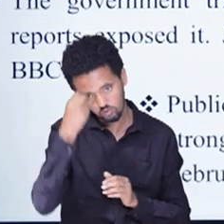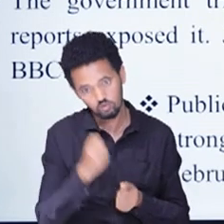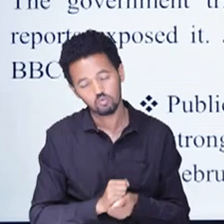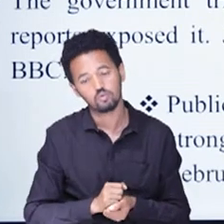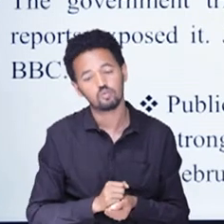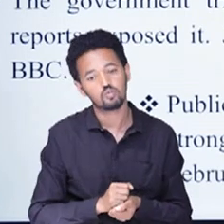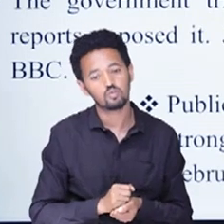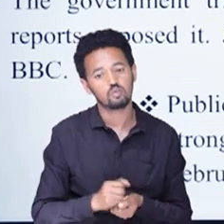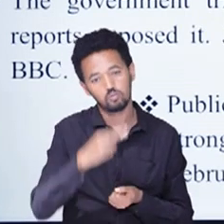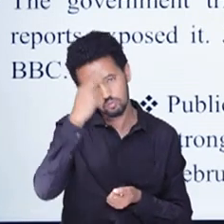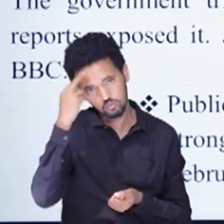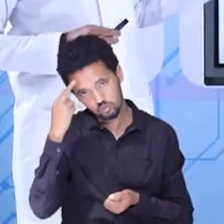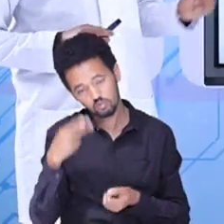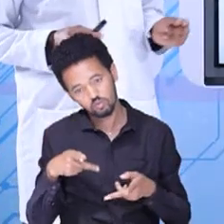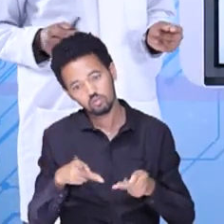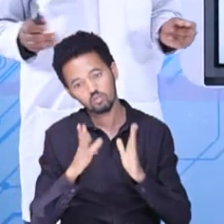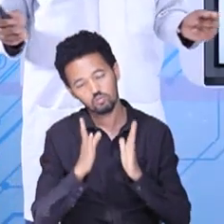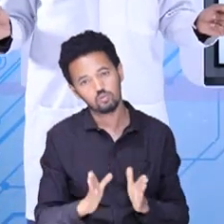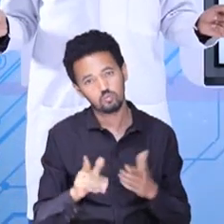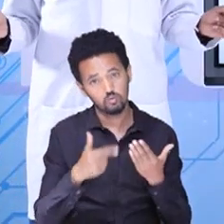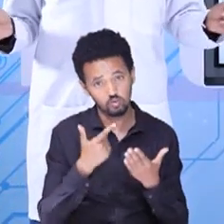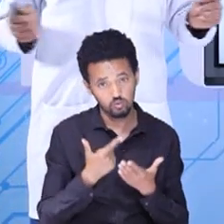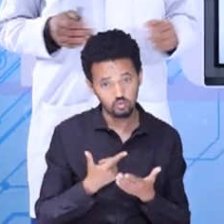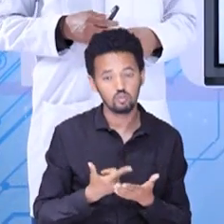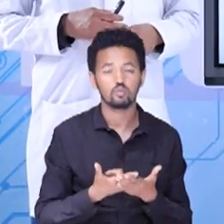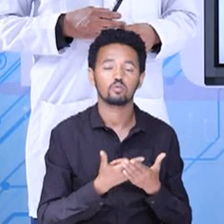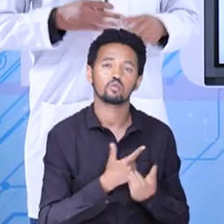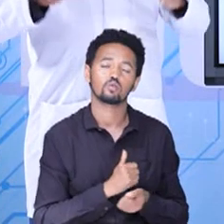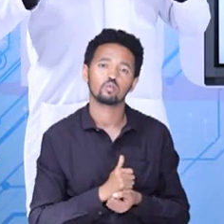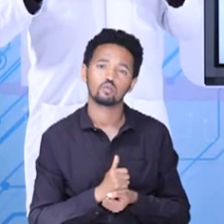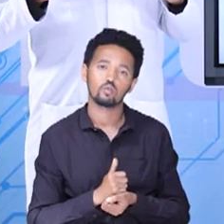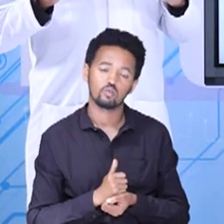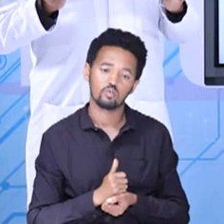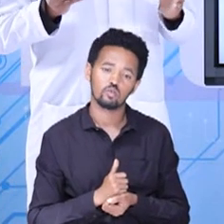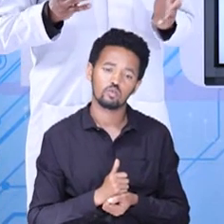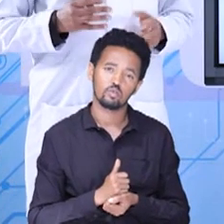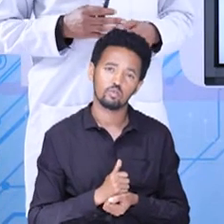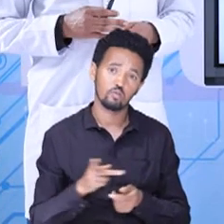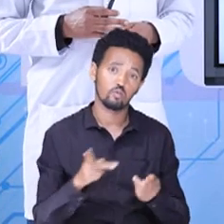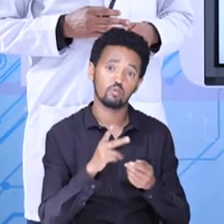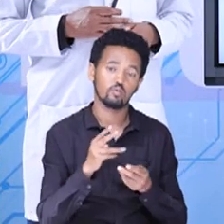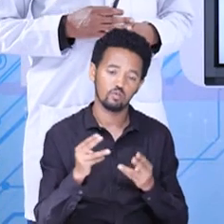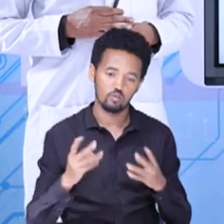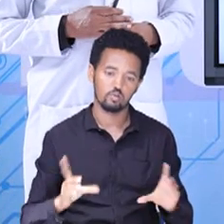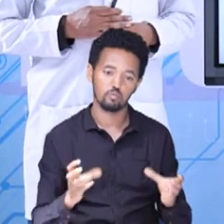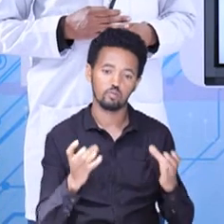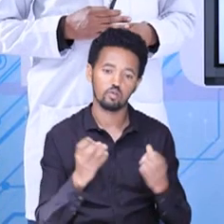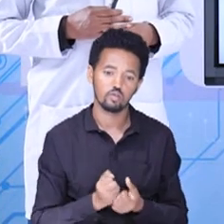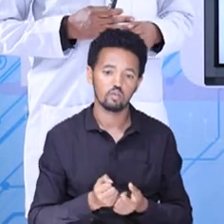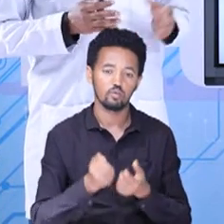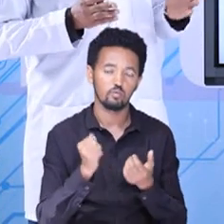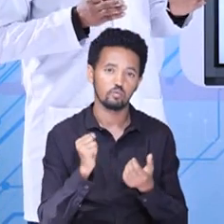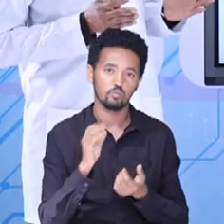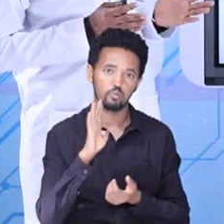1973. Because the government hid the famine, the foreign media, especially